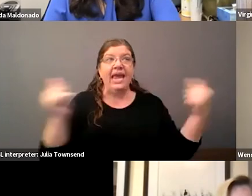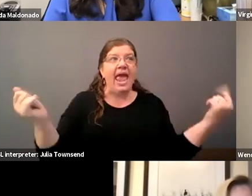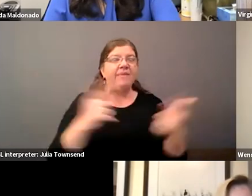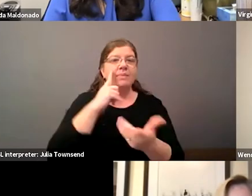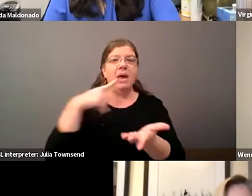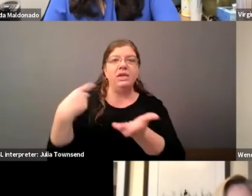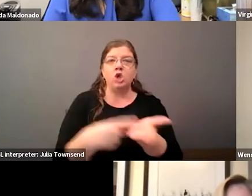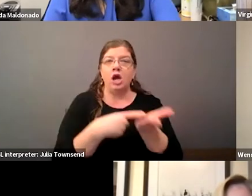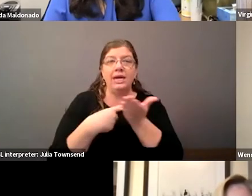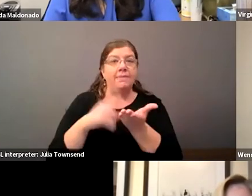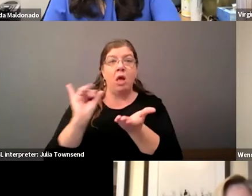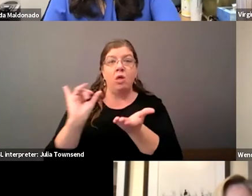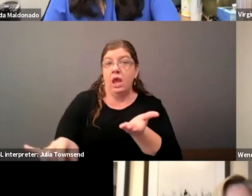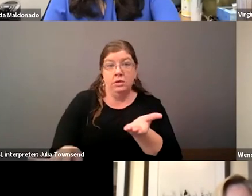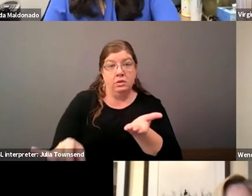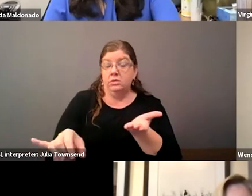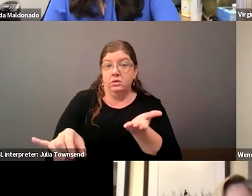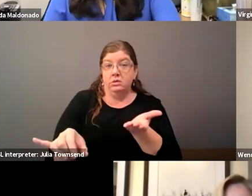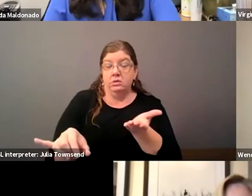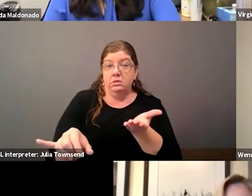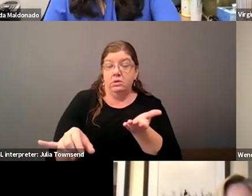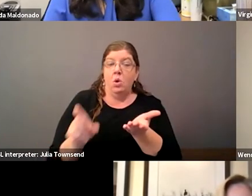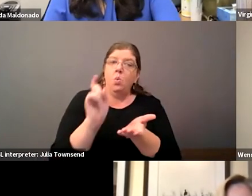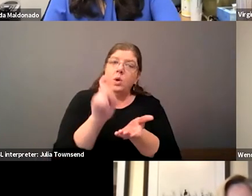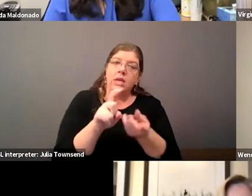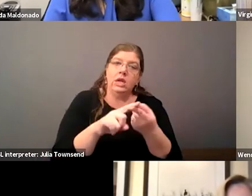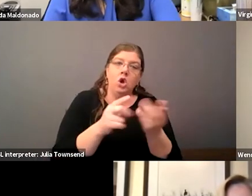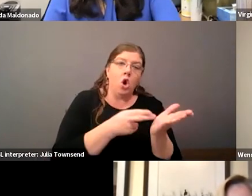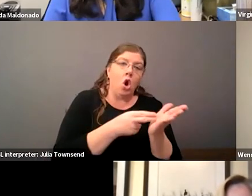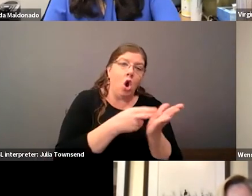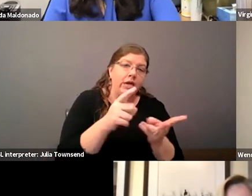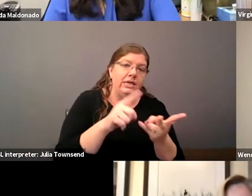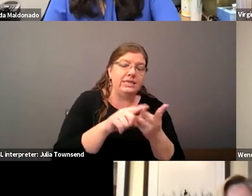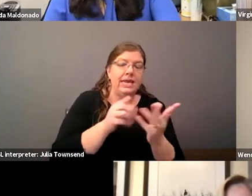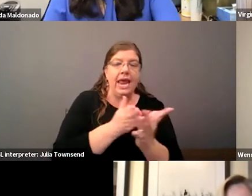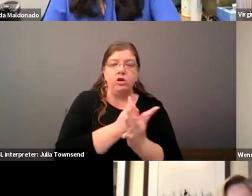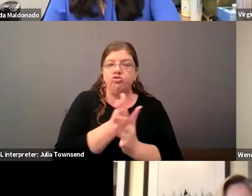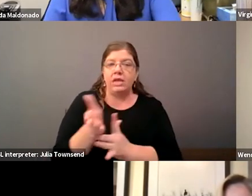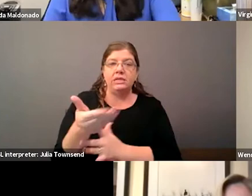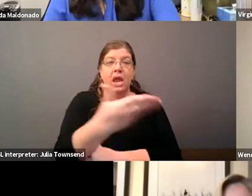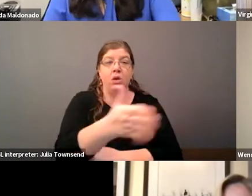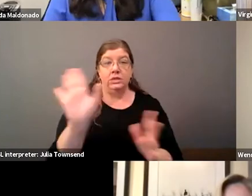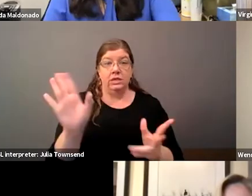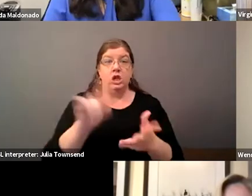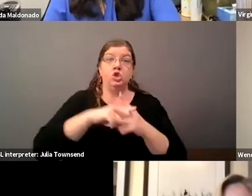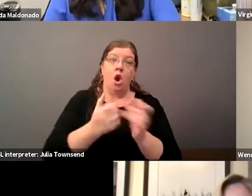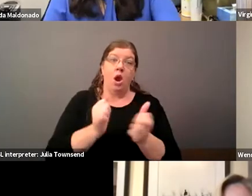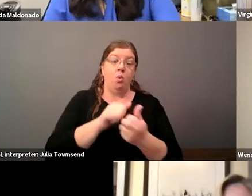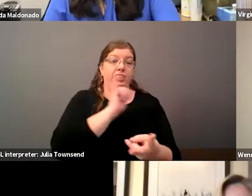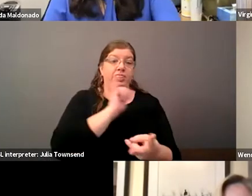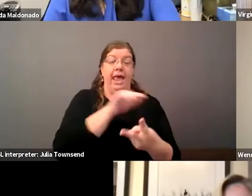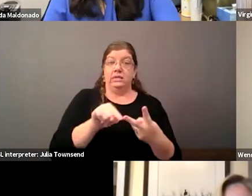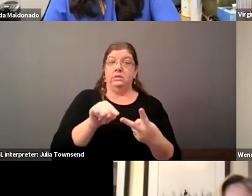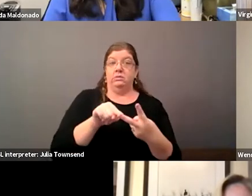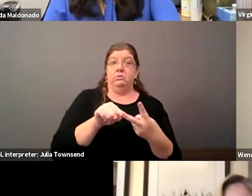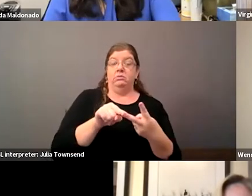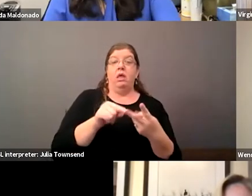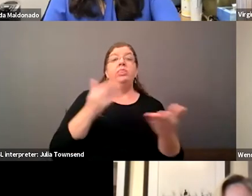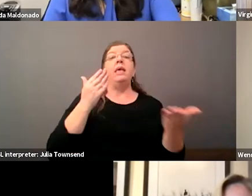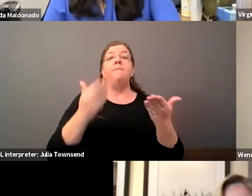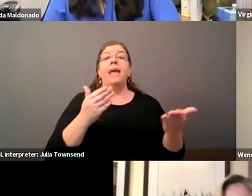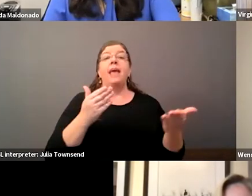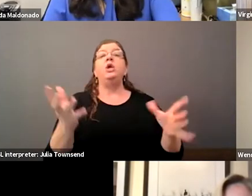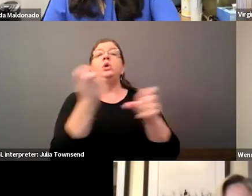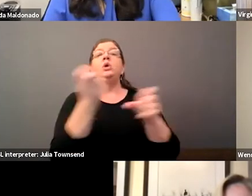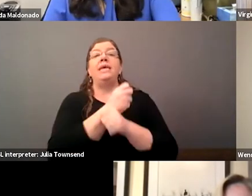it we need honesty and transparency why don't you start back there and maybe you can gain this